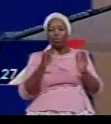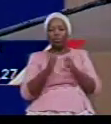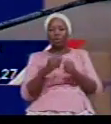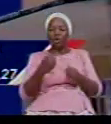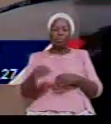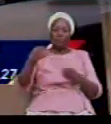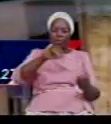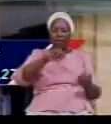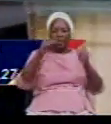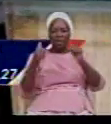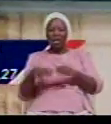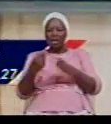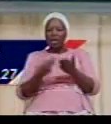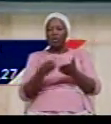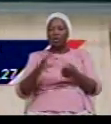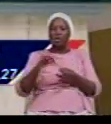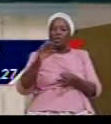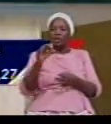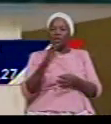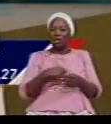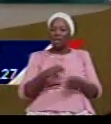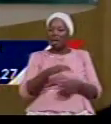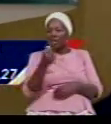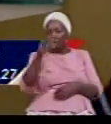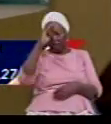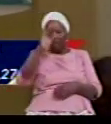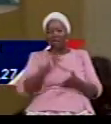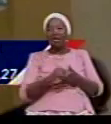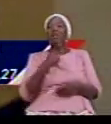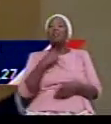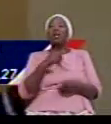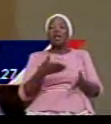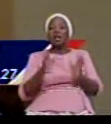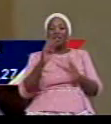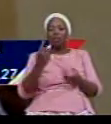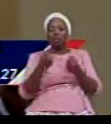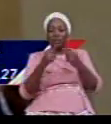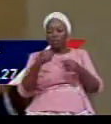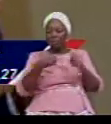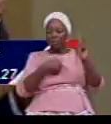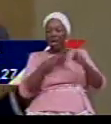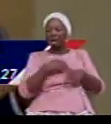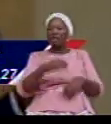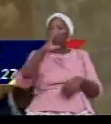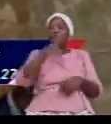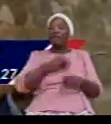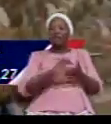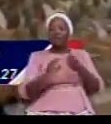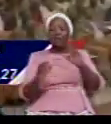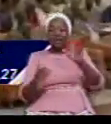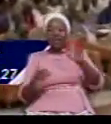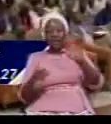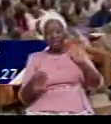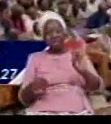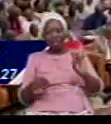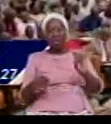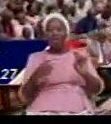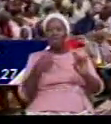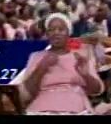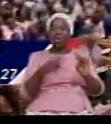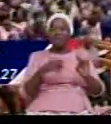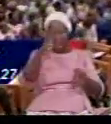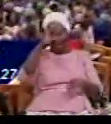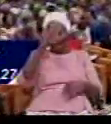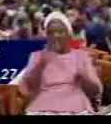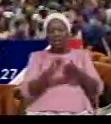man athirst, let him come unto me and drink. In verse 38, it says, he that